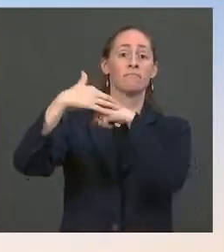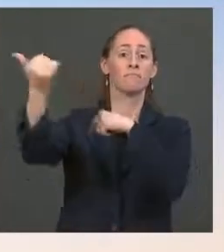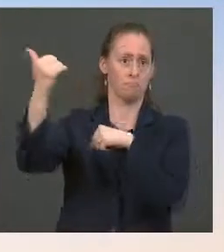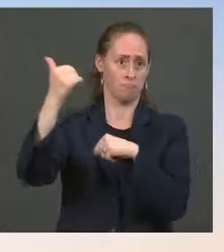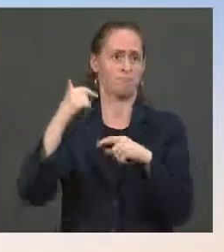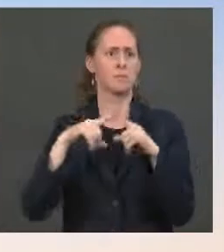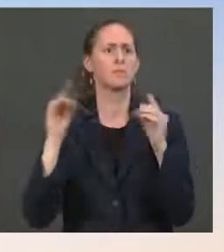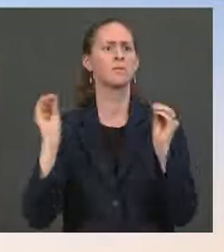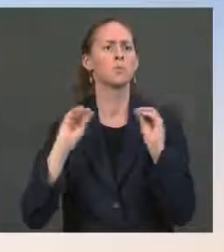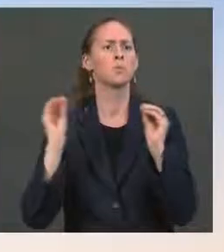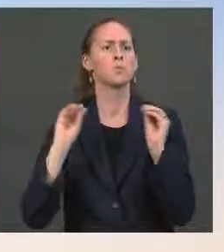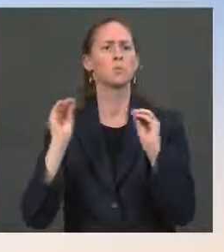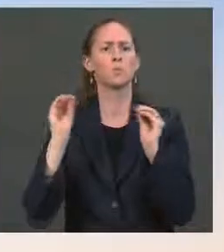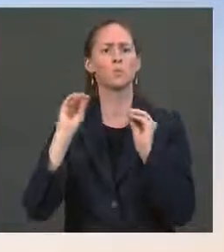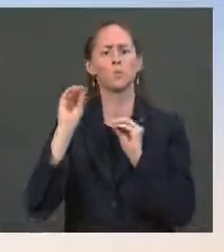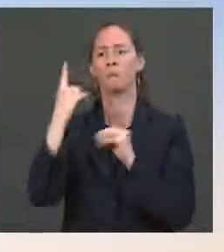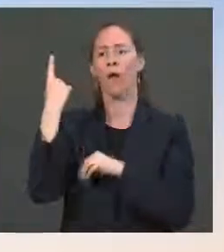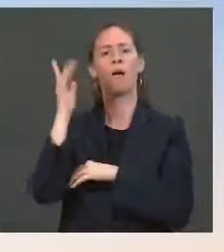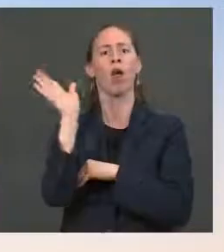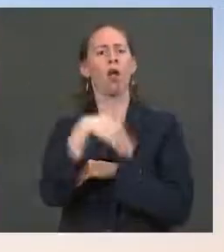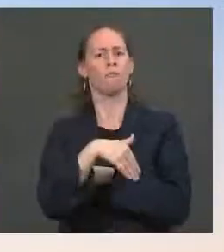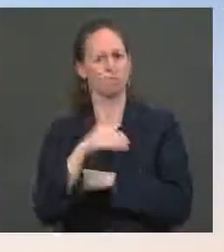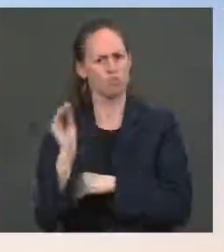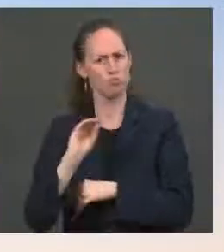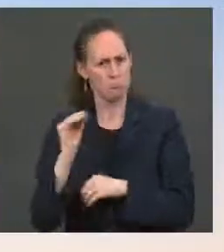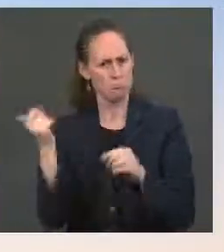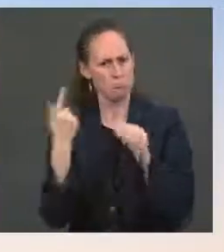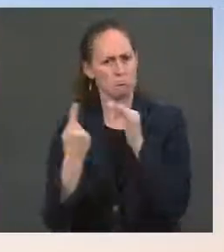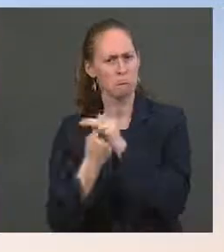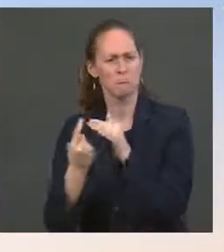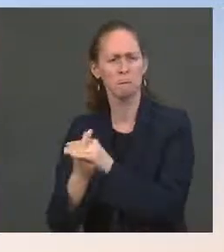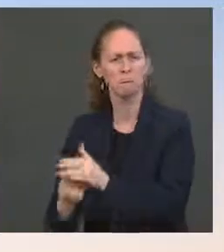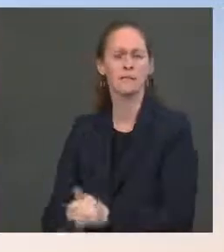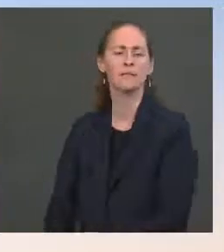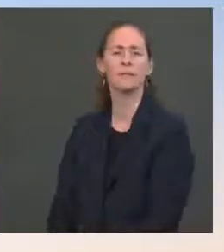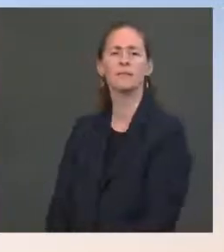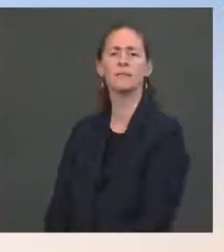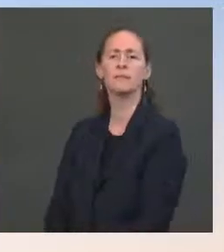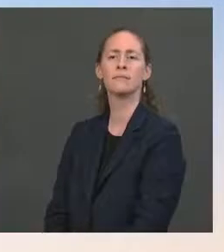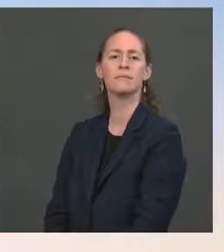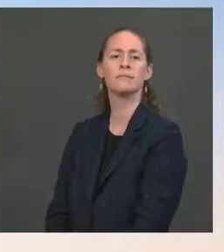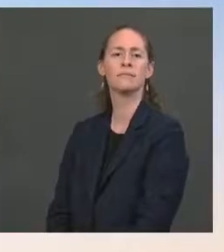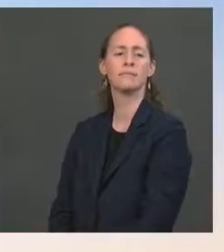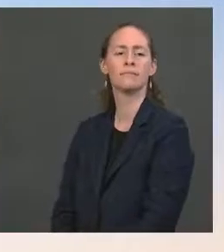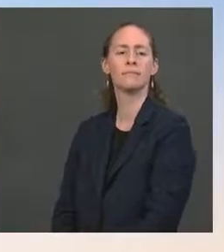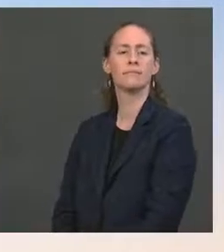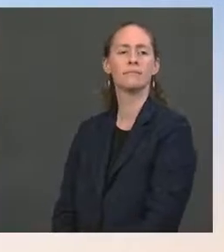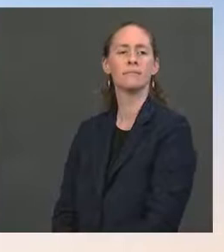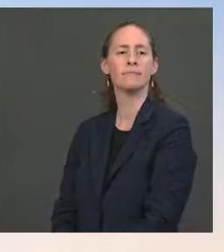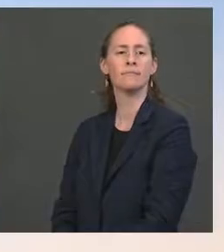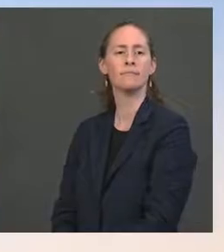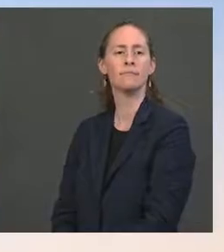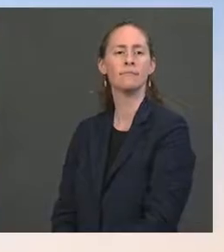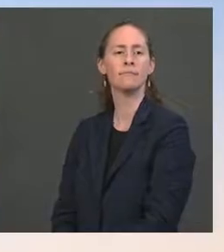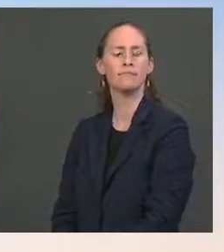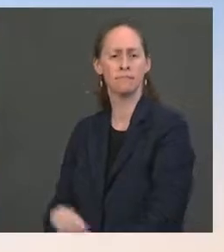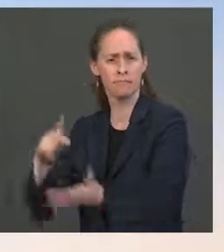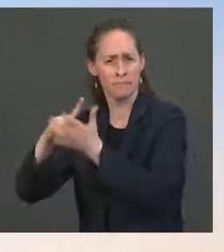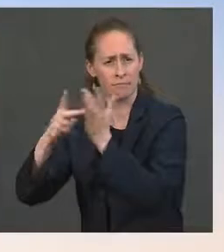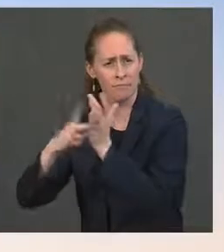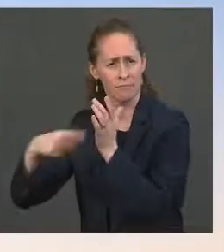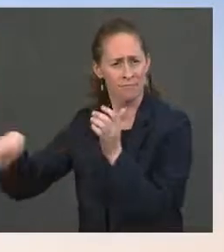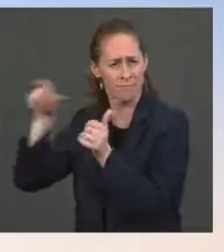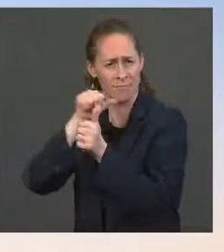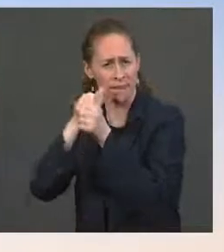Phrase that slightly, that past administrations have not followed the law and acted on